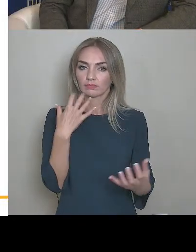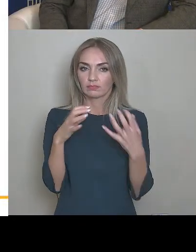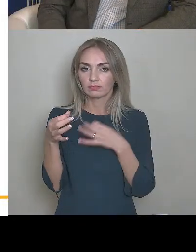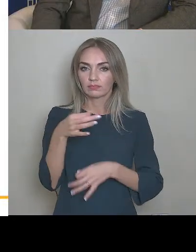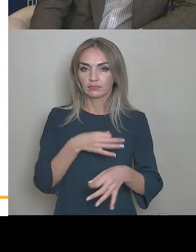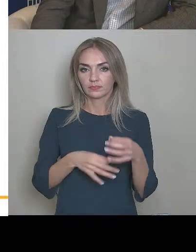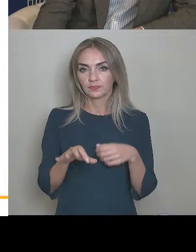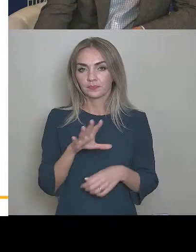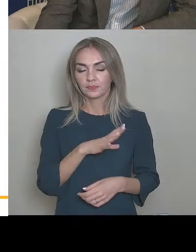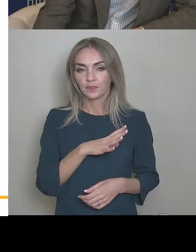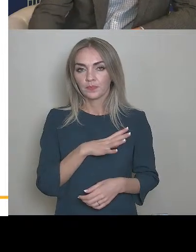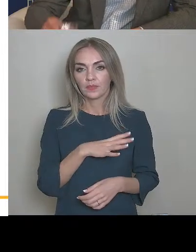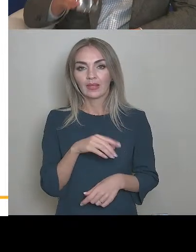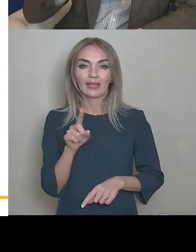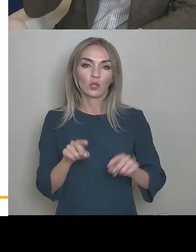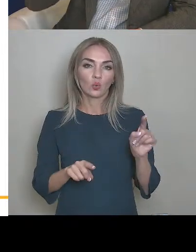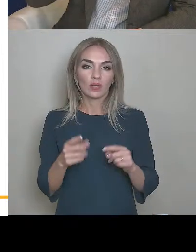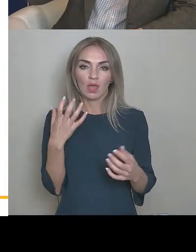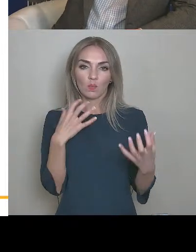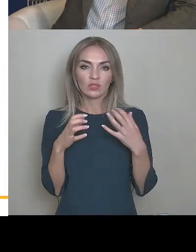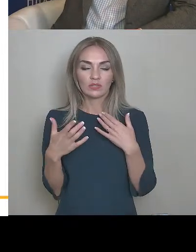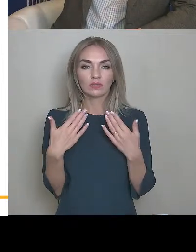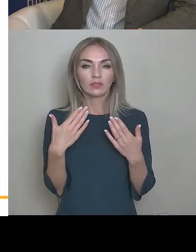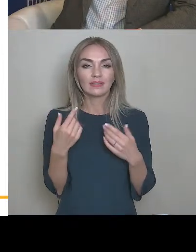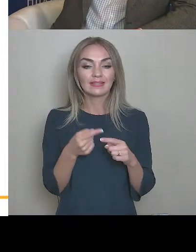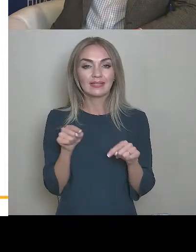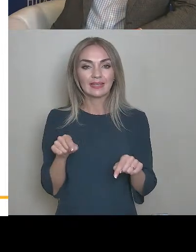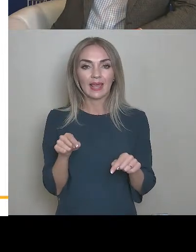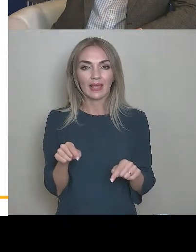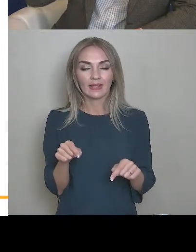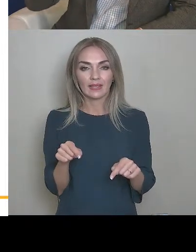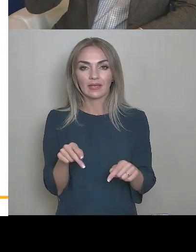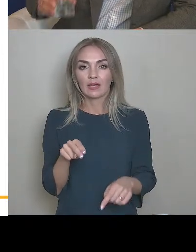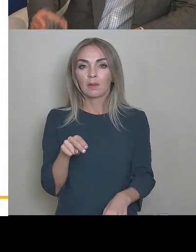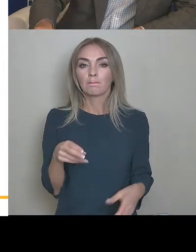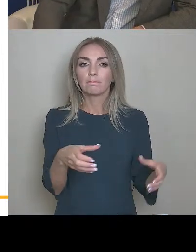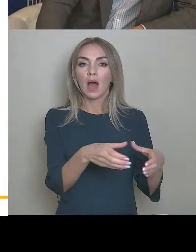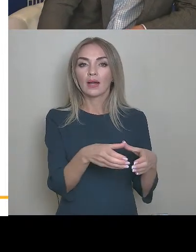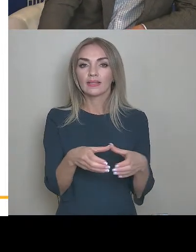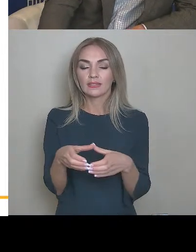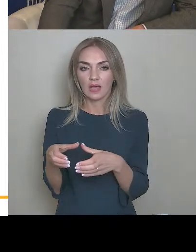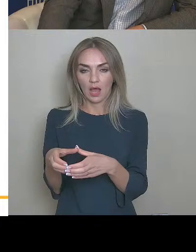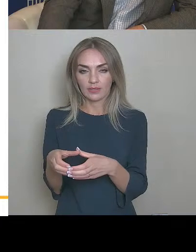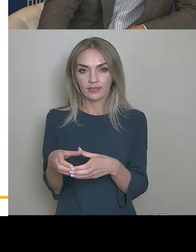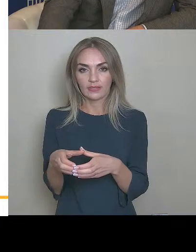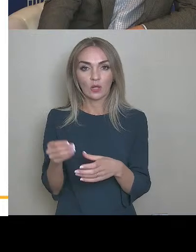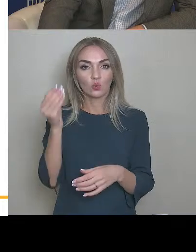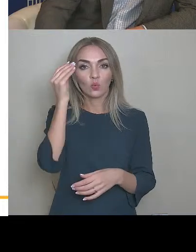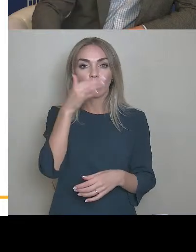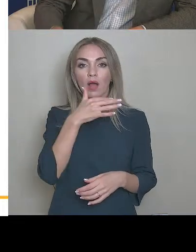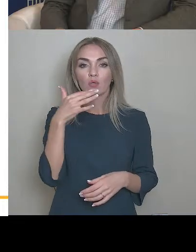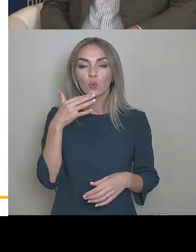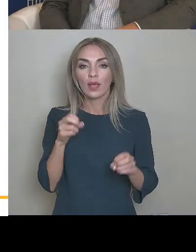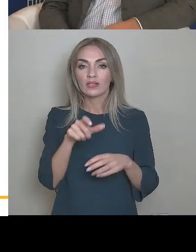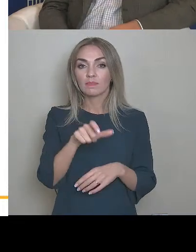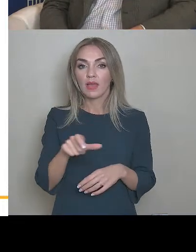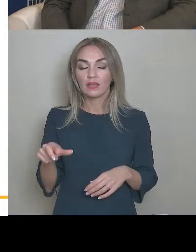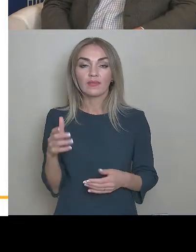What are the levels that allow for self-nomination? So